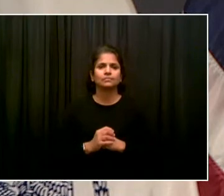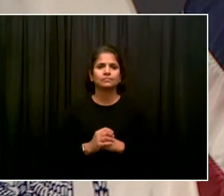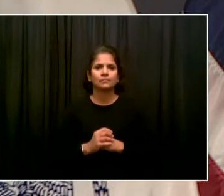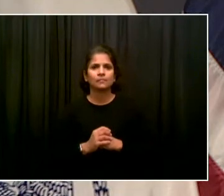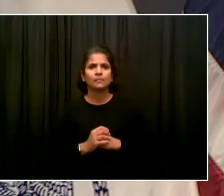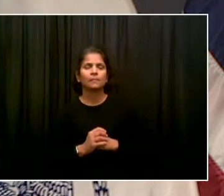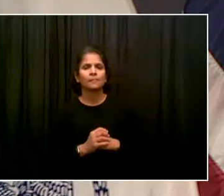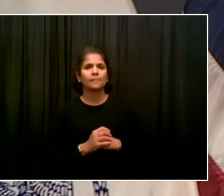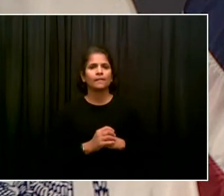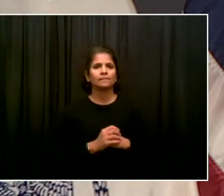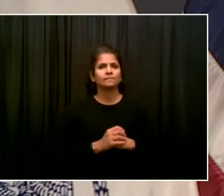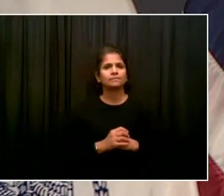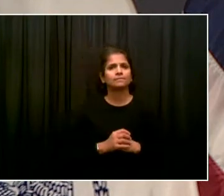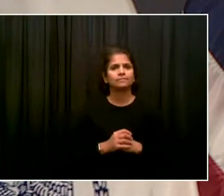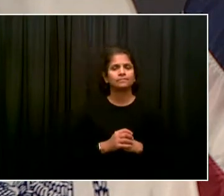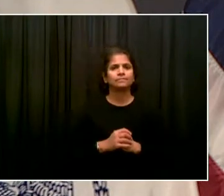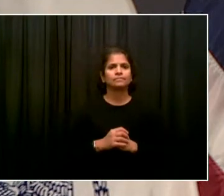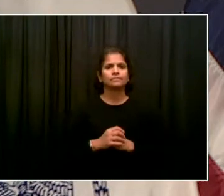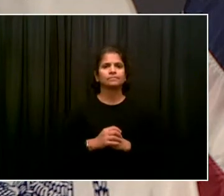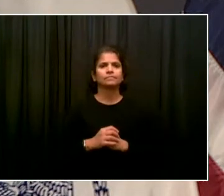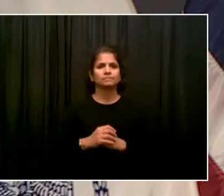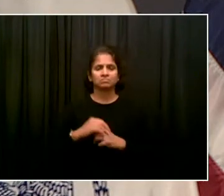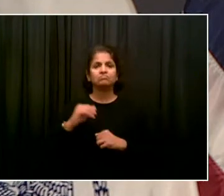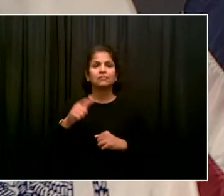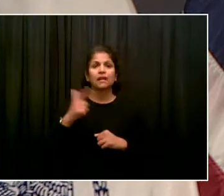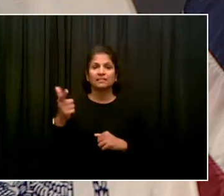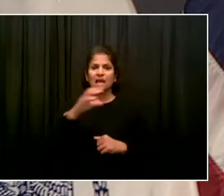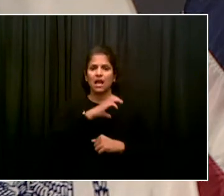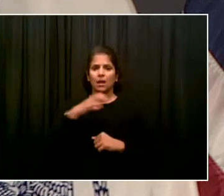making it work, let's turn to Commissioner Janelle Doris.